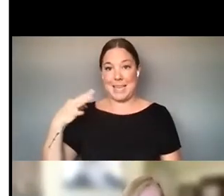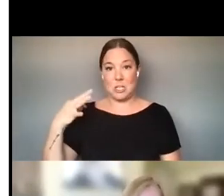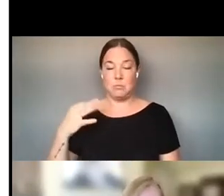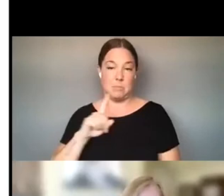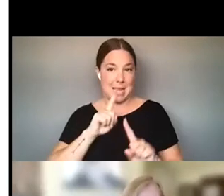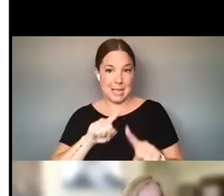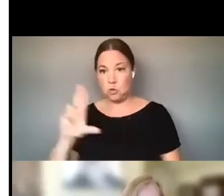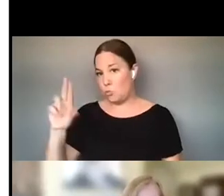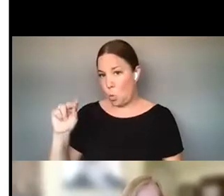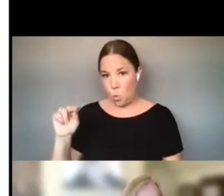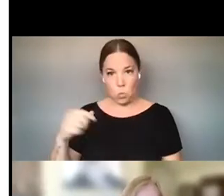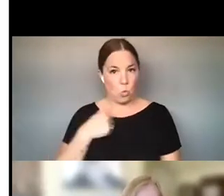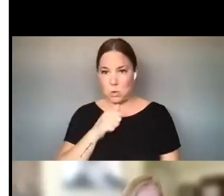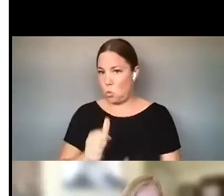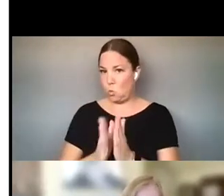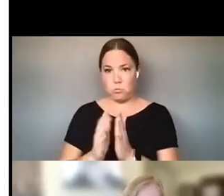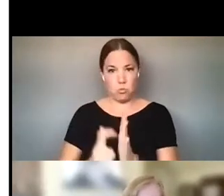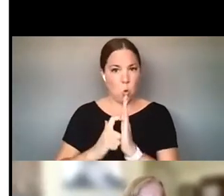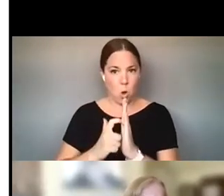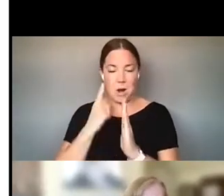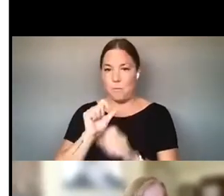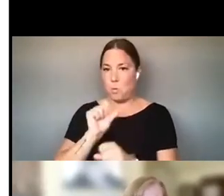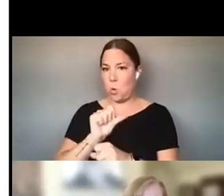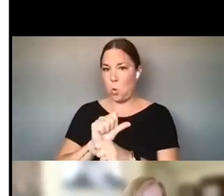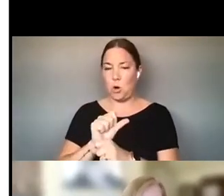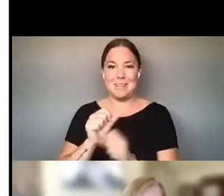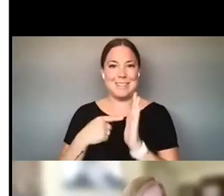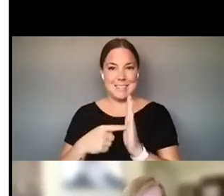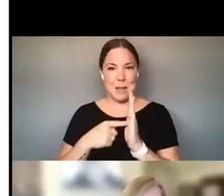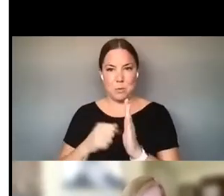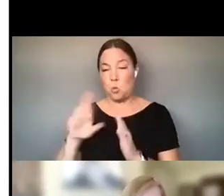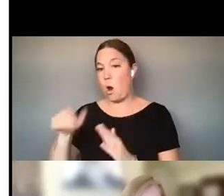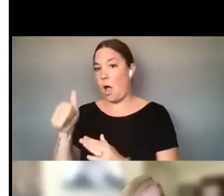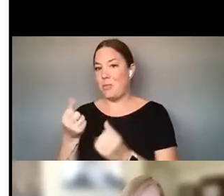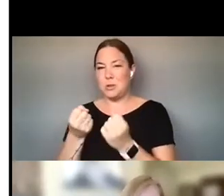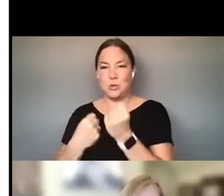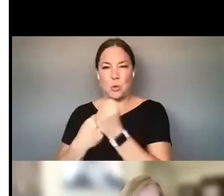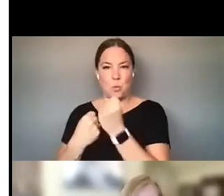you will not be required to submit work samples or other support materials.